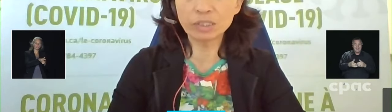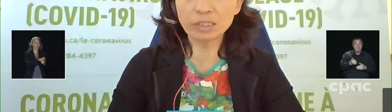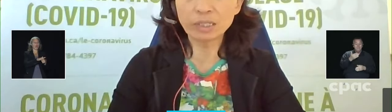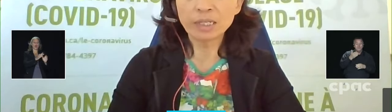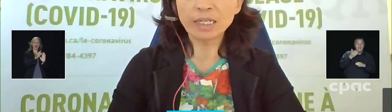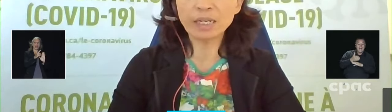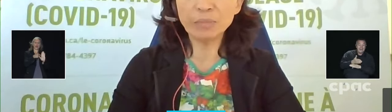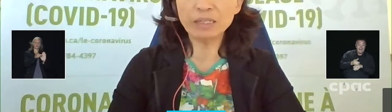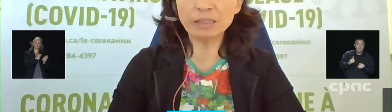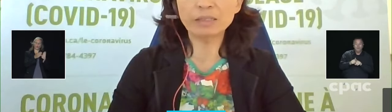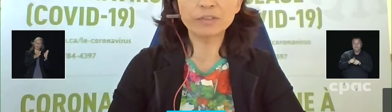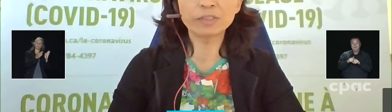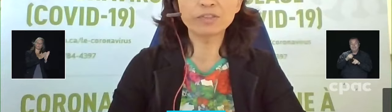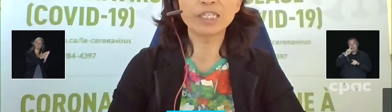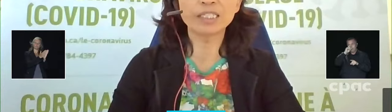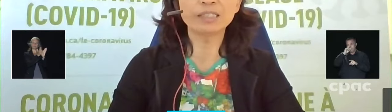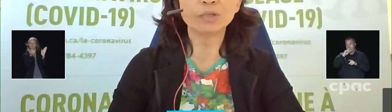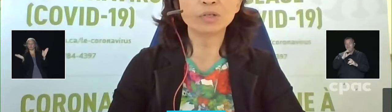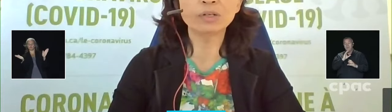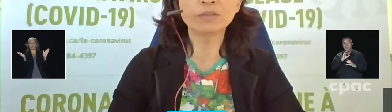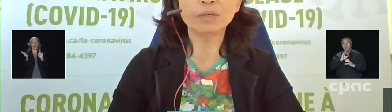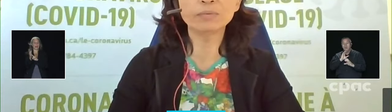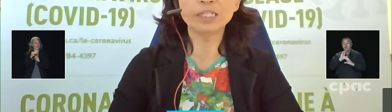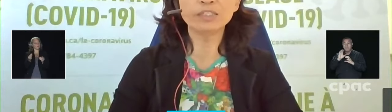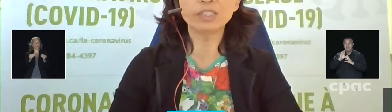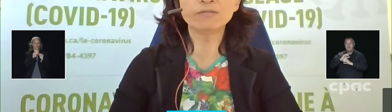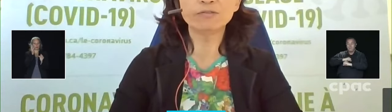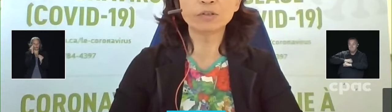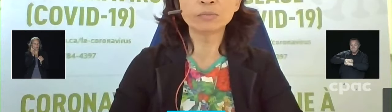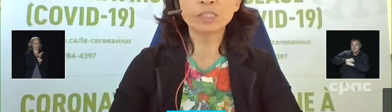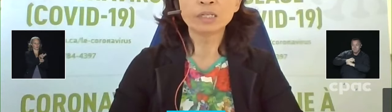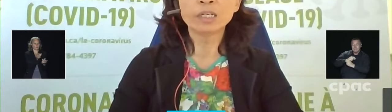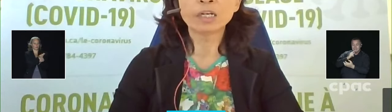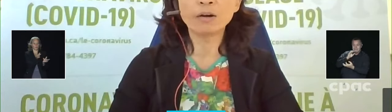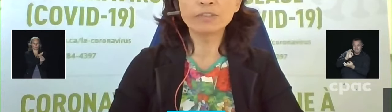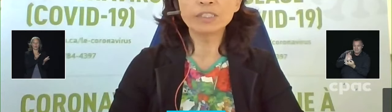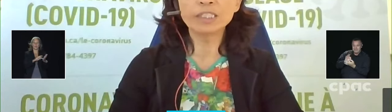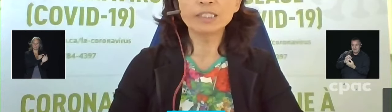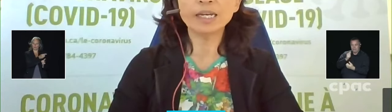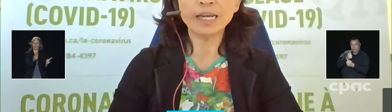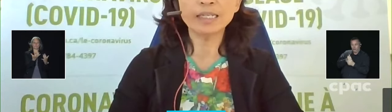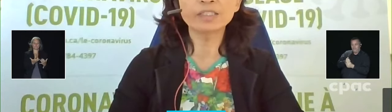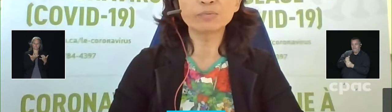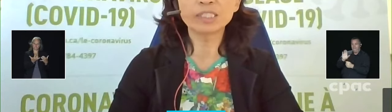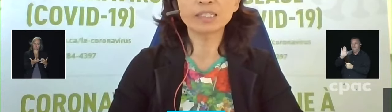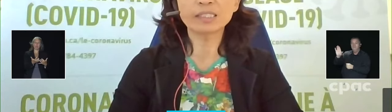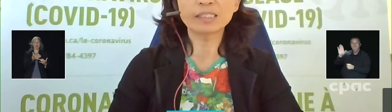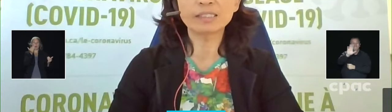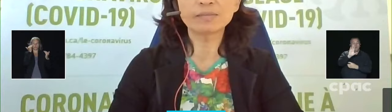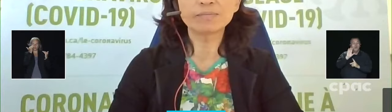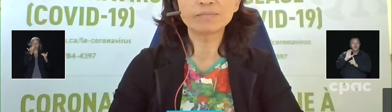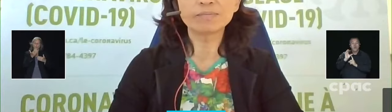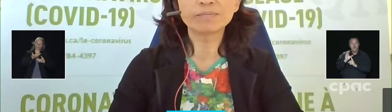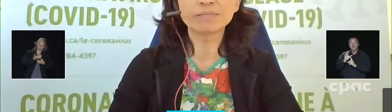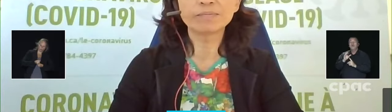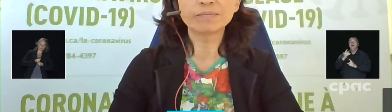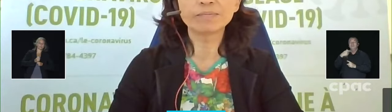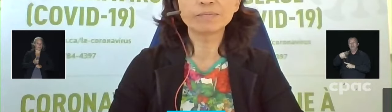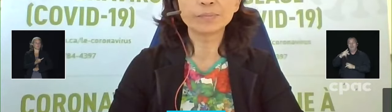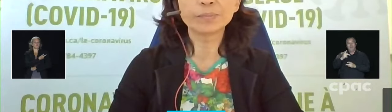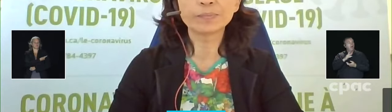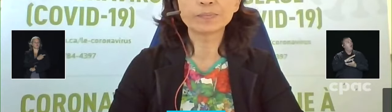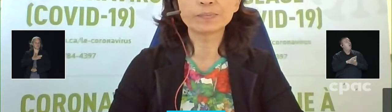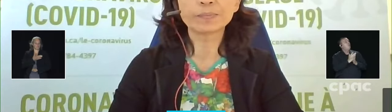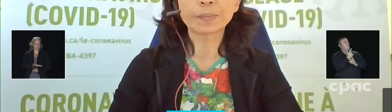outreach resources can make a difference to getting more of the population informed, confident, and protected.